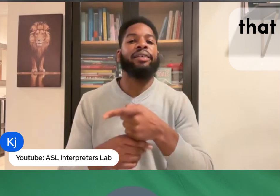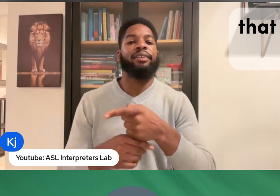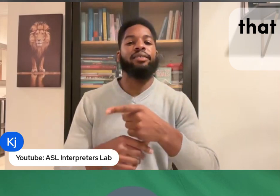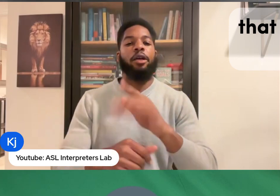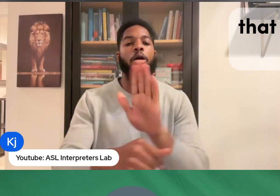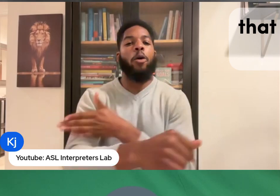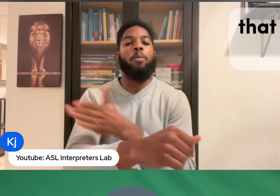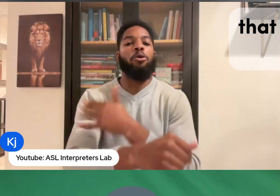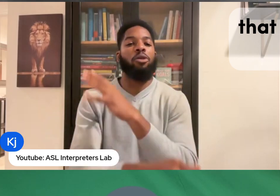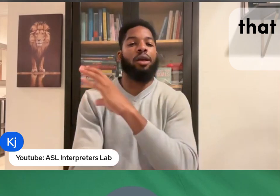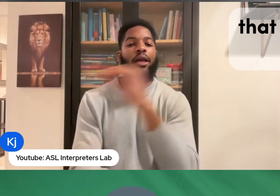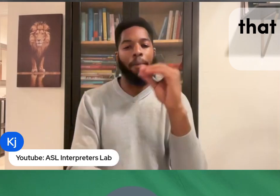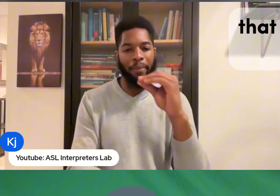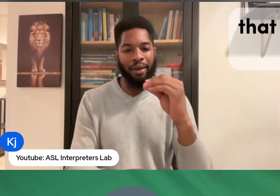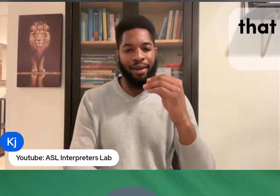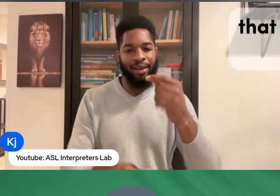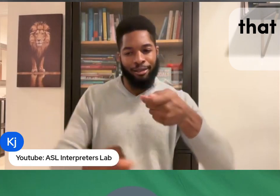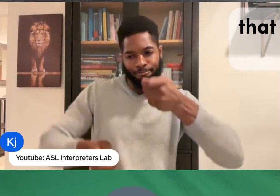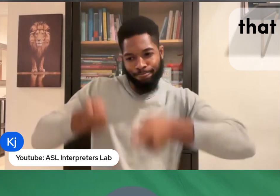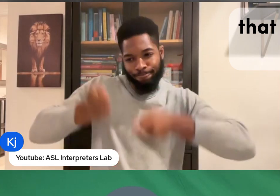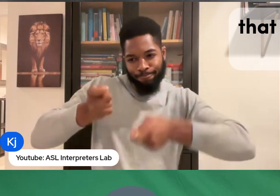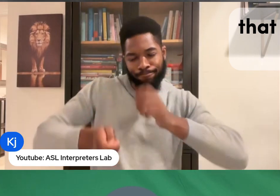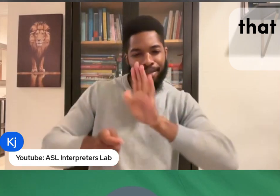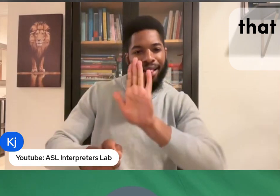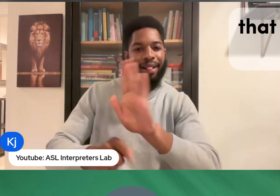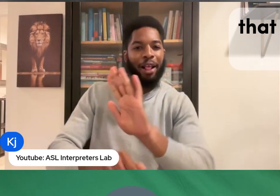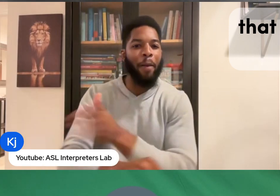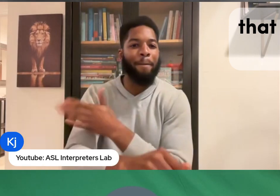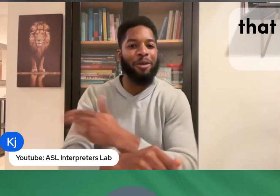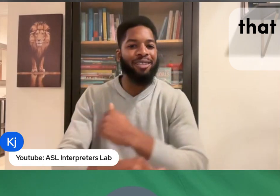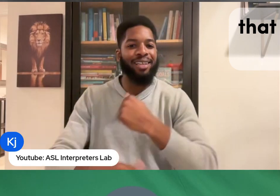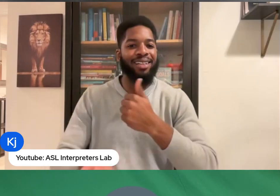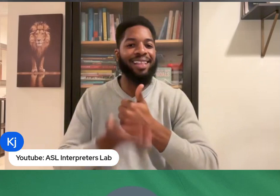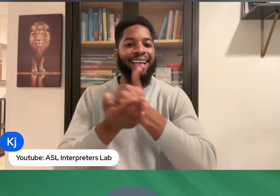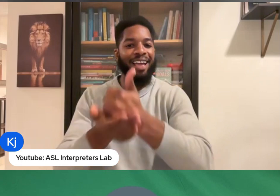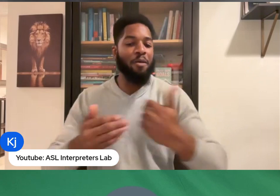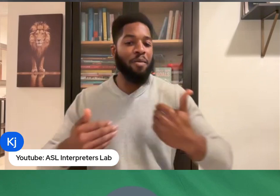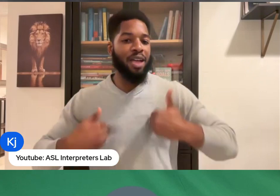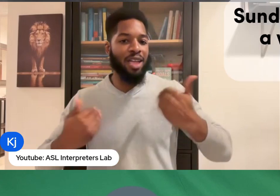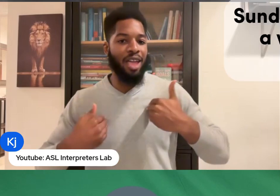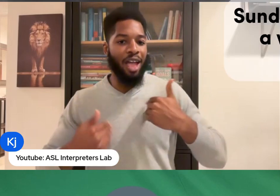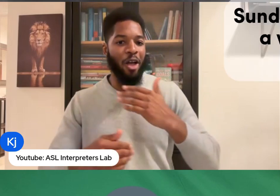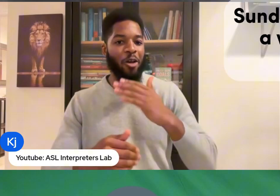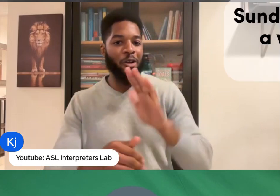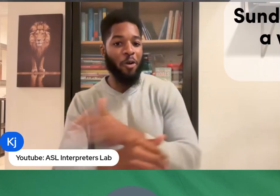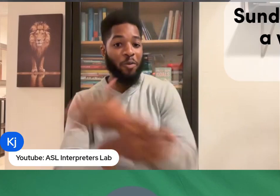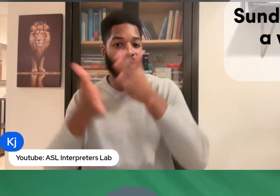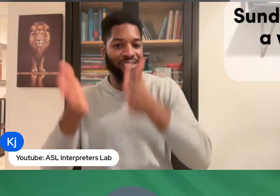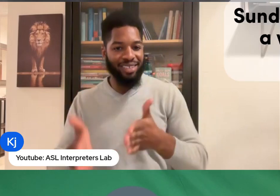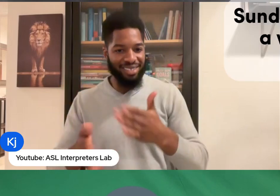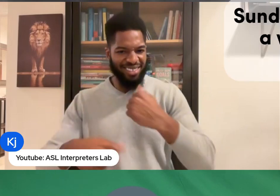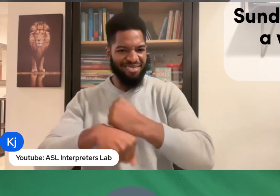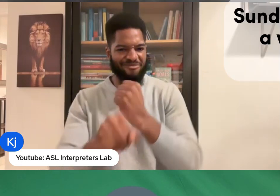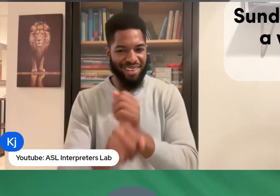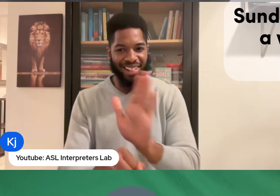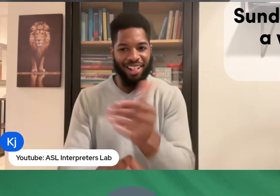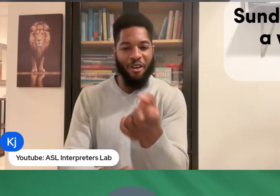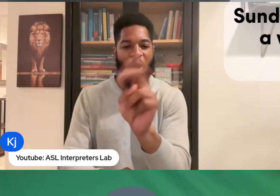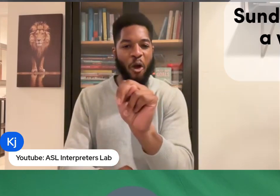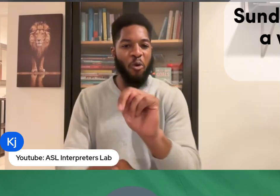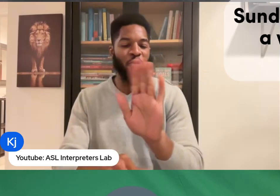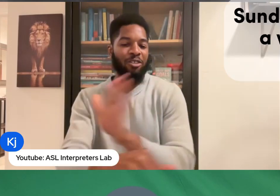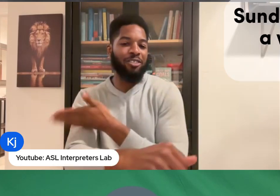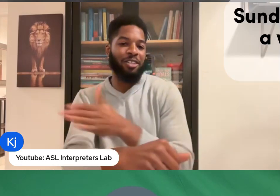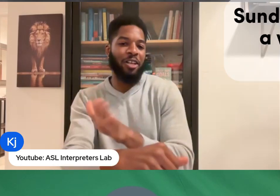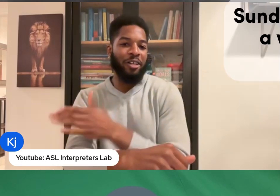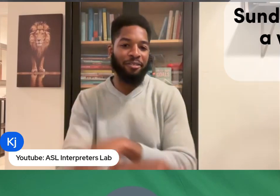young musicians and artists produce music. Sunday morning fans, please